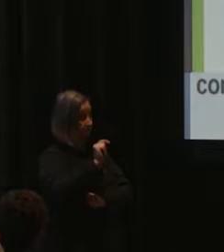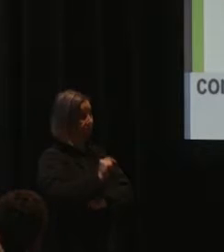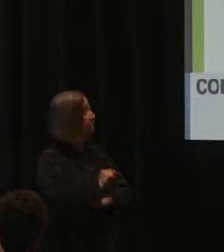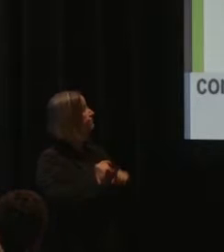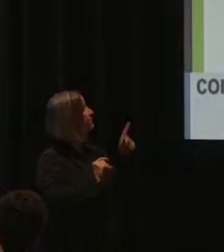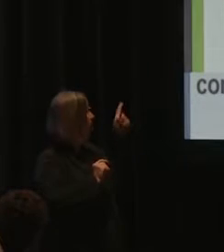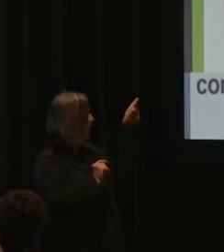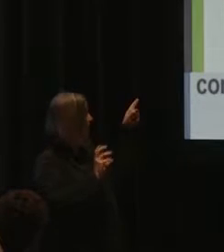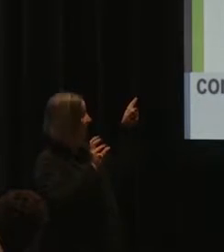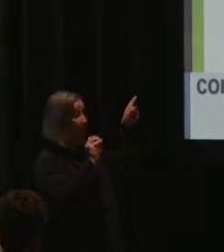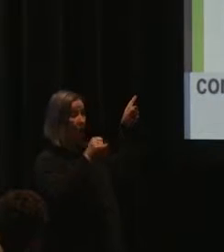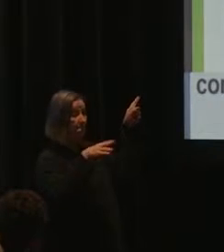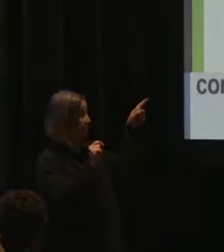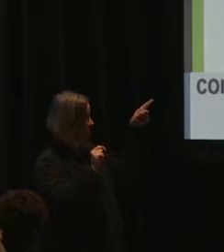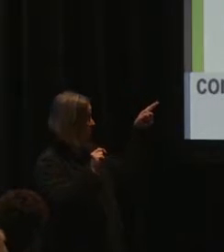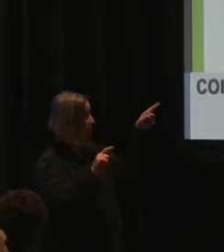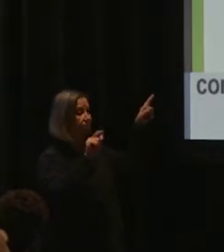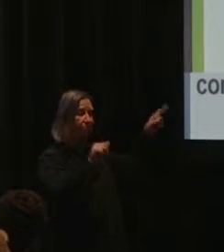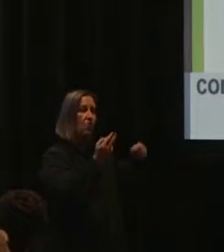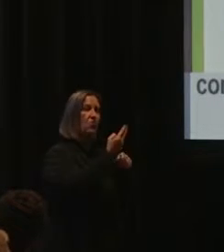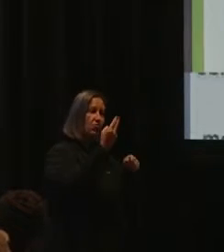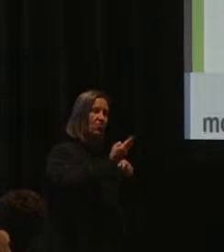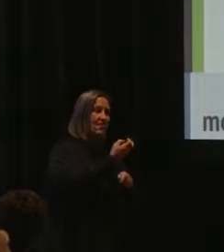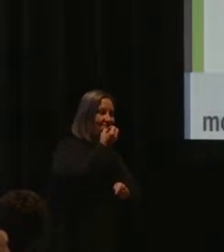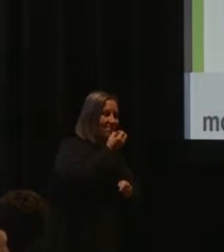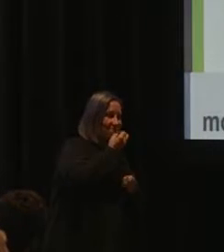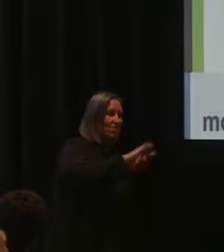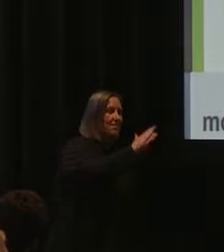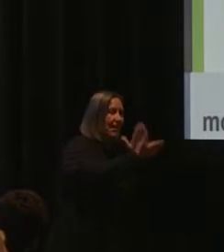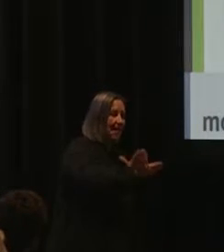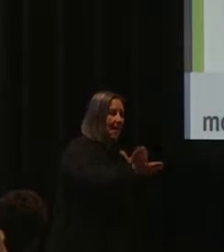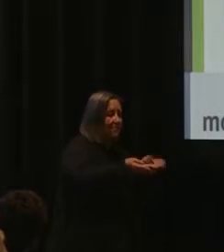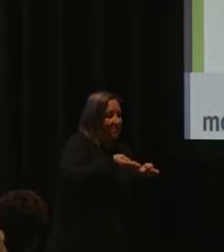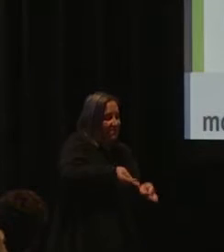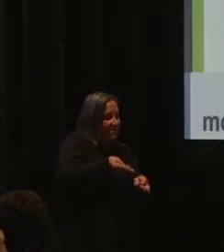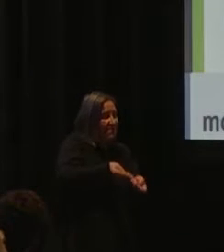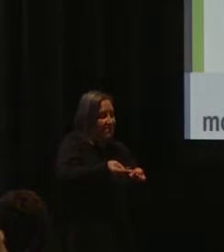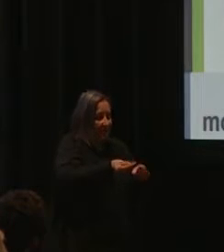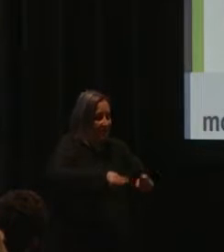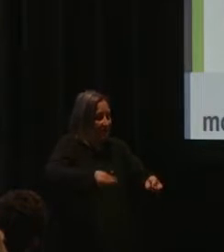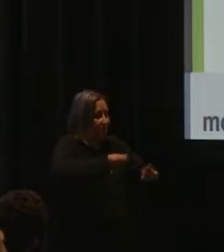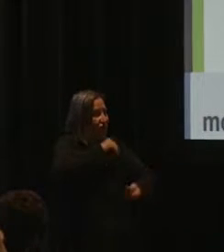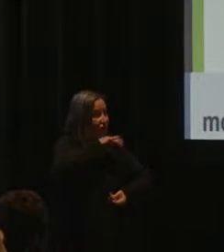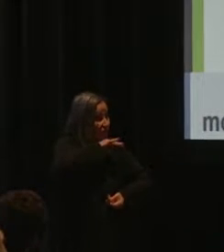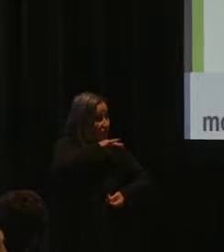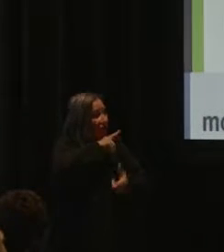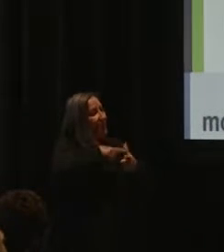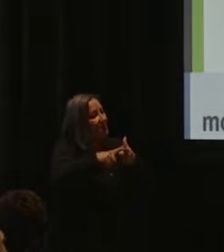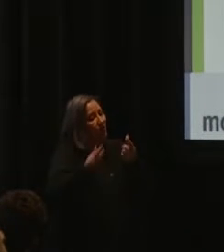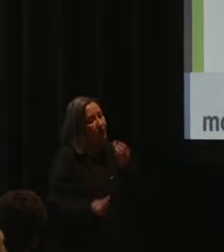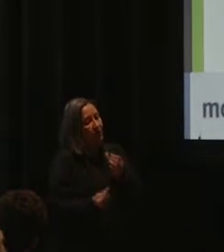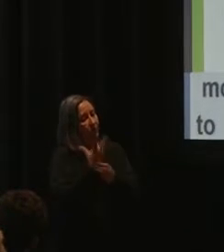it to grow more food, and also we're reducing the amount sent to